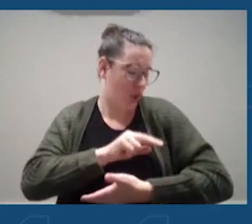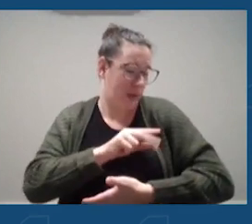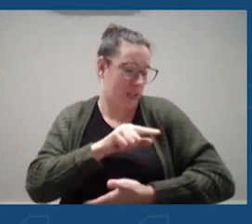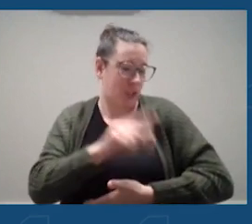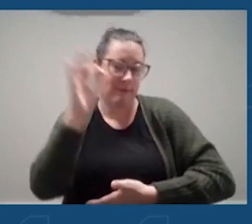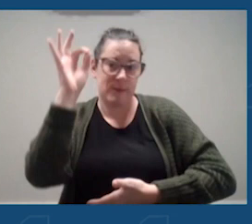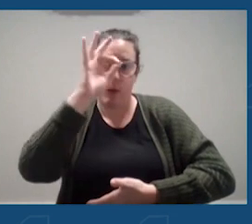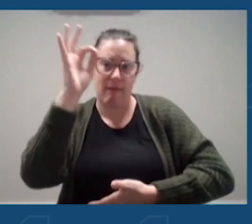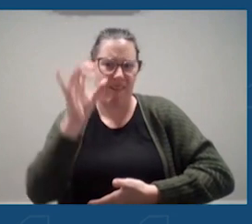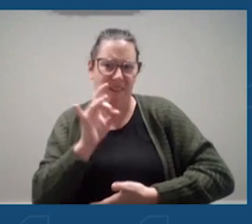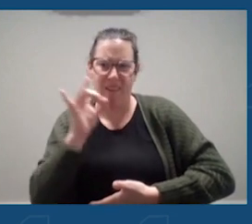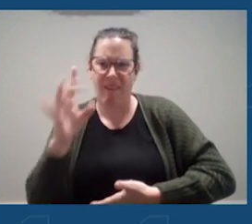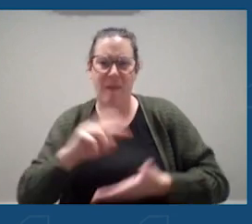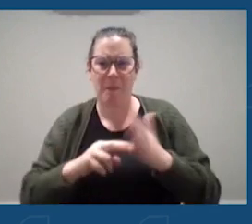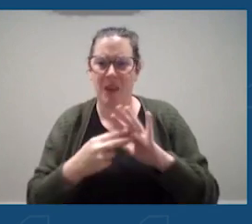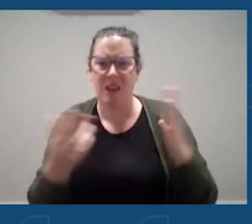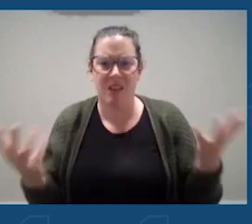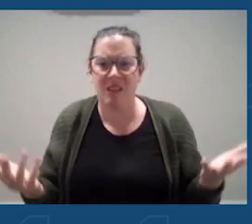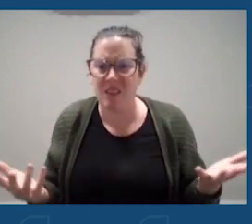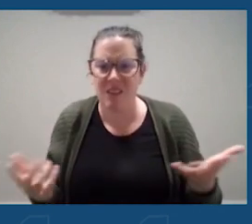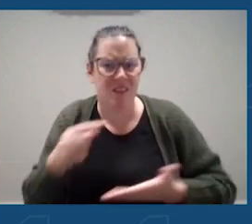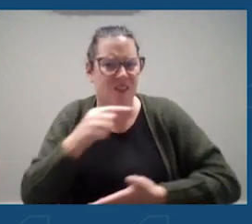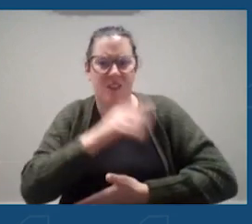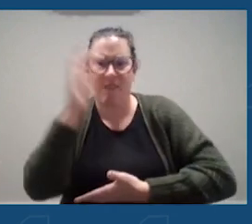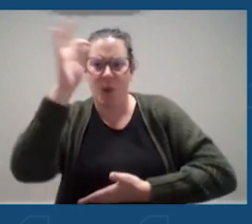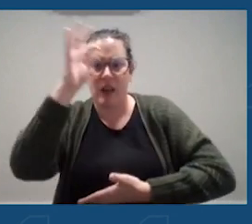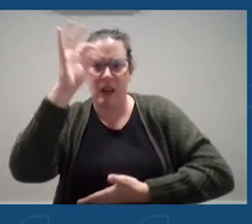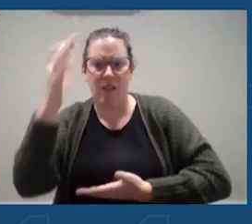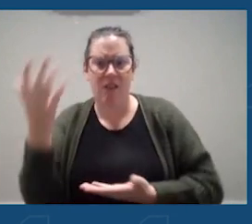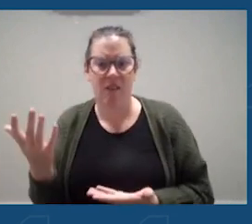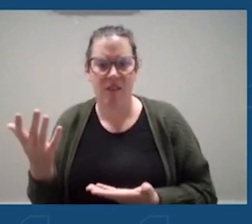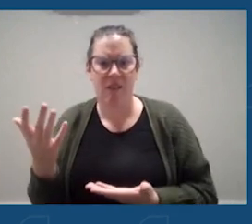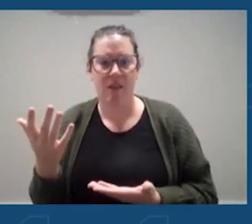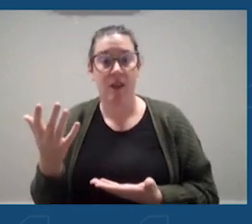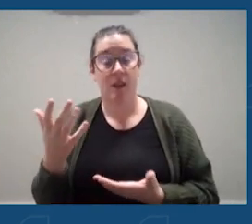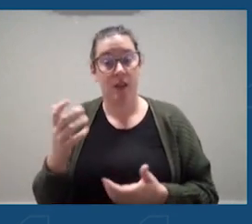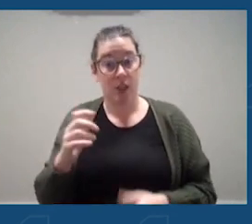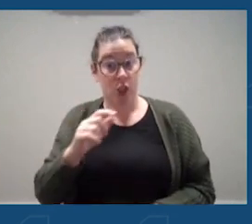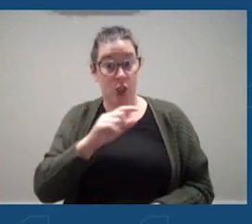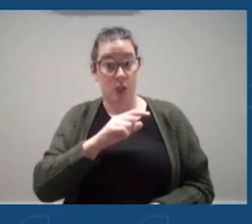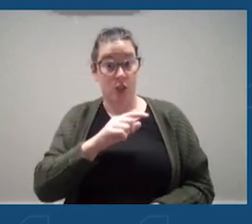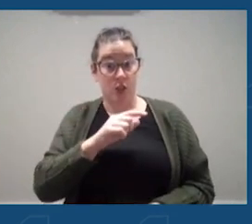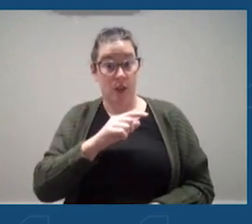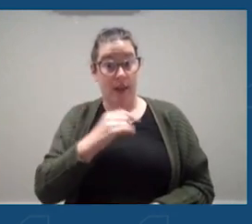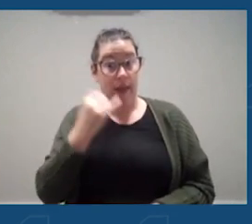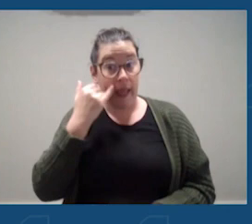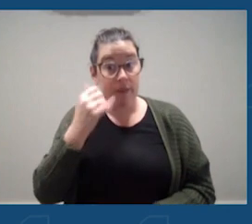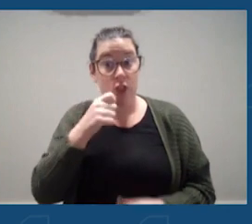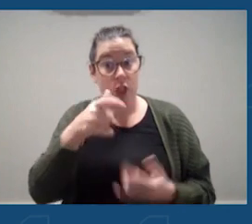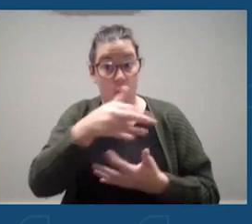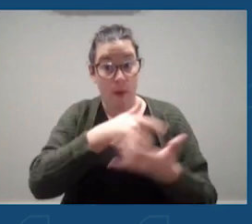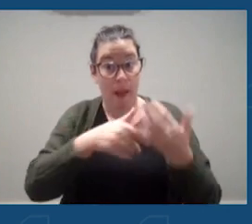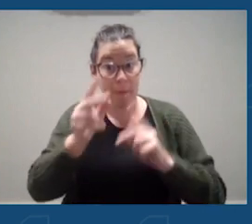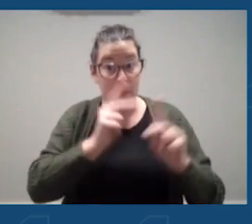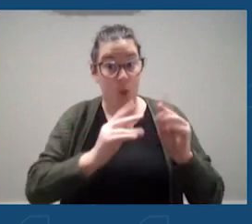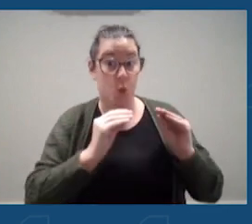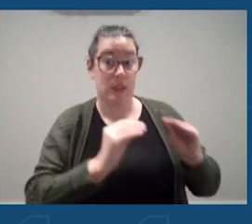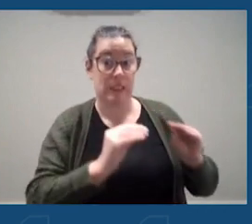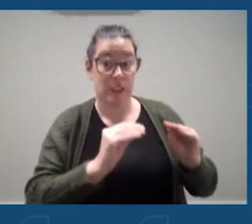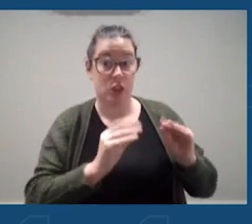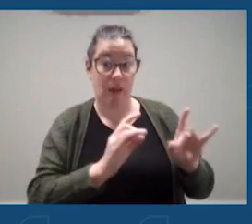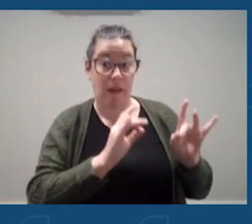hate. She doesn't know hate. And she can live an entire life of never knowing hate if she's not around forces that teach that to